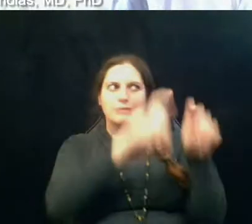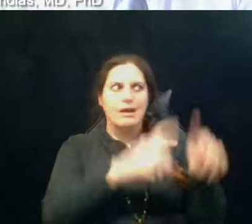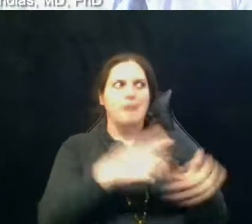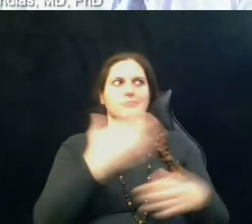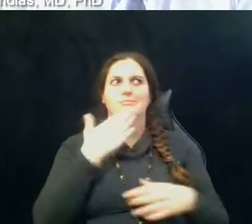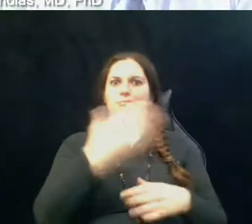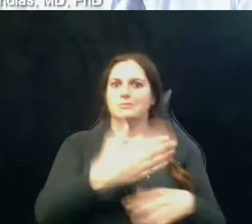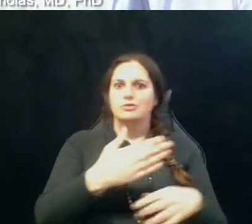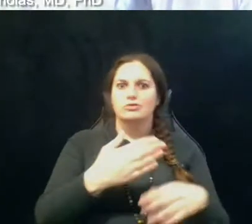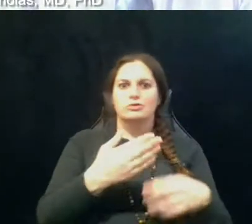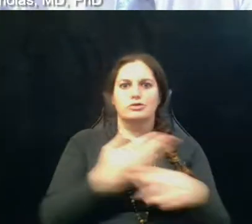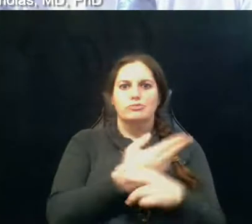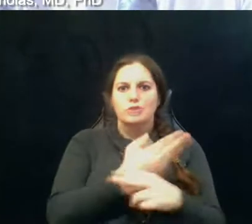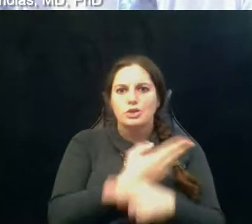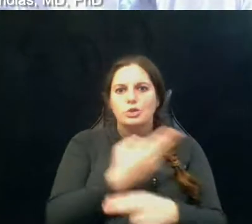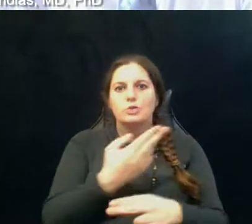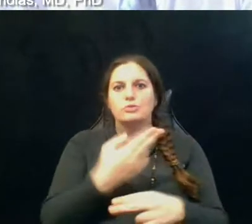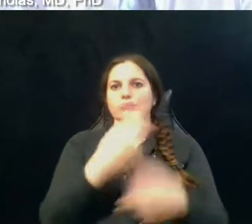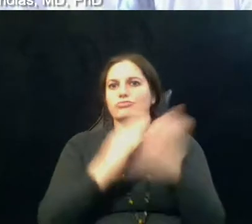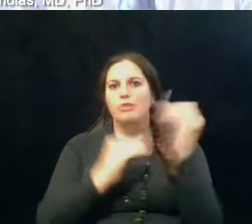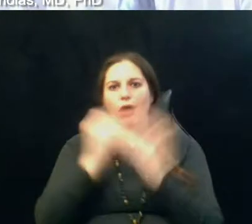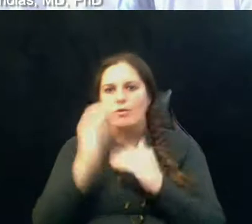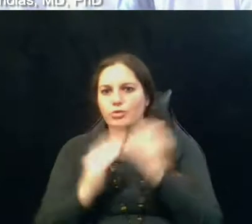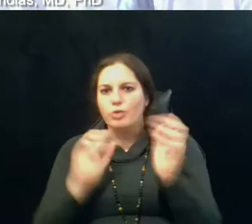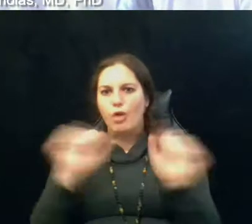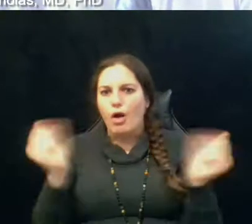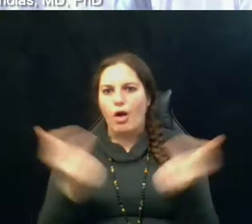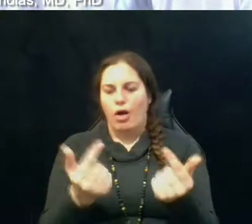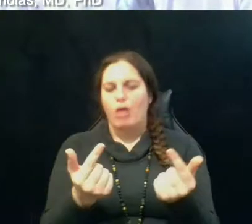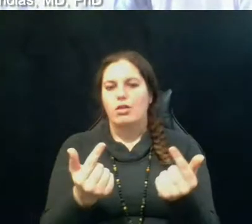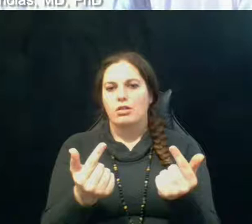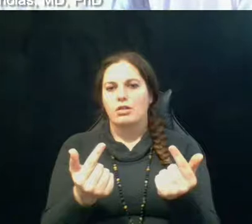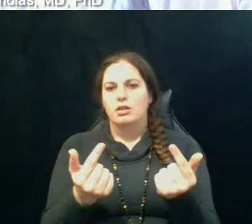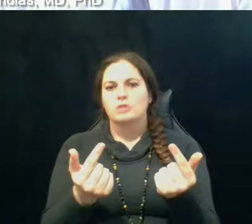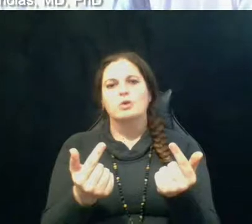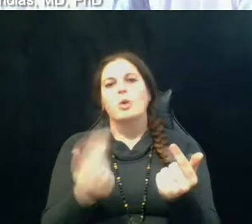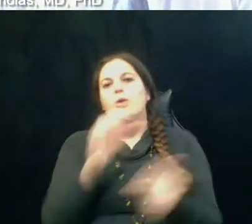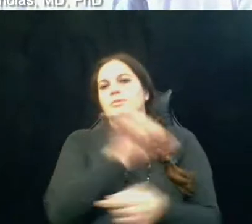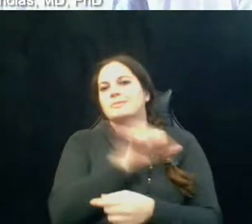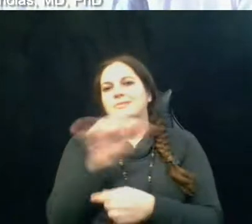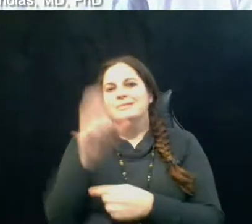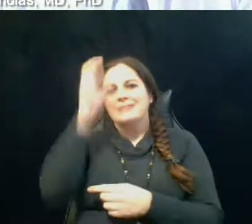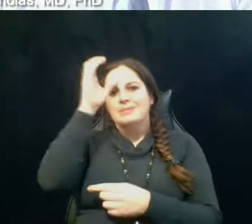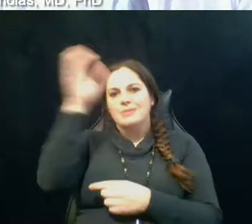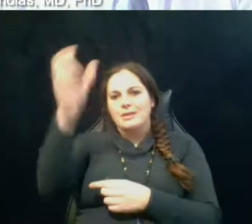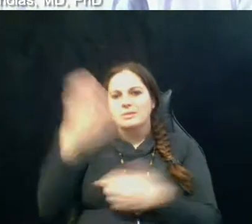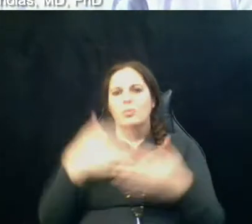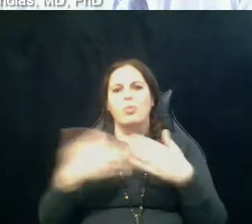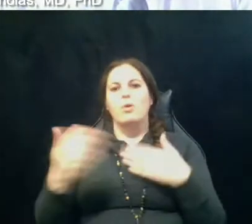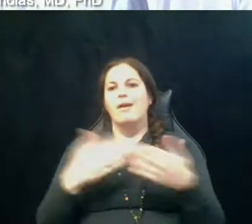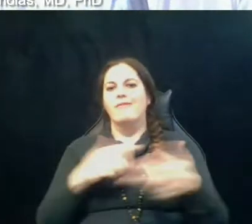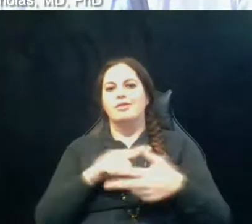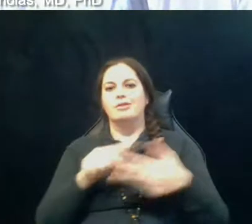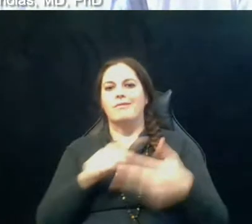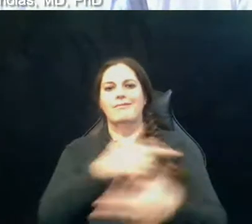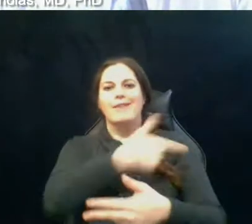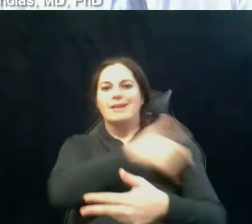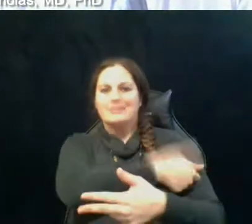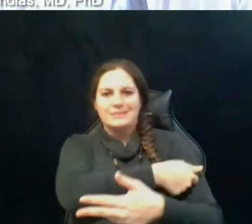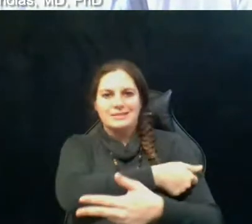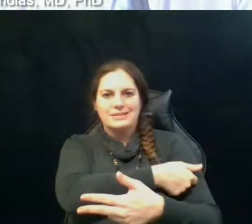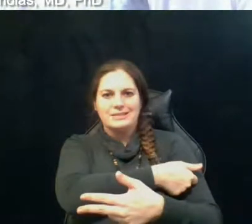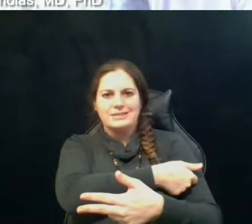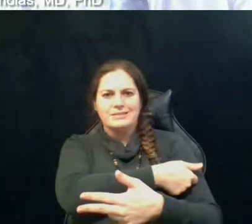are comfortable on feet. So I say that to say to you that whatever vaccine is able to get you in your community, go for